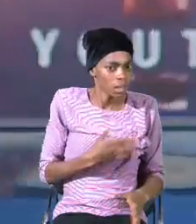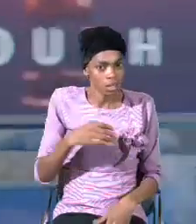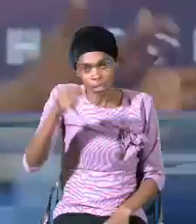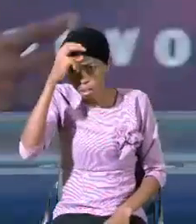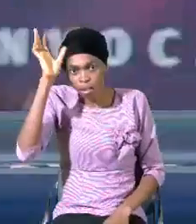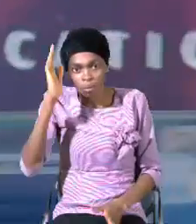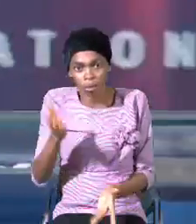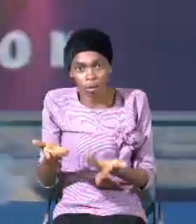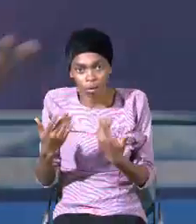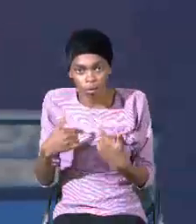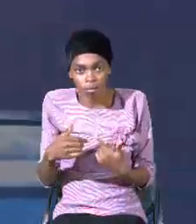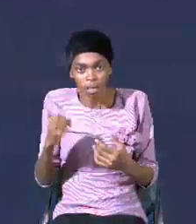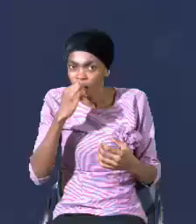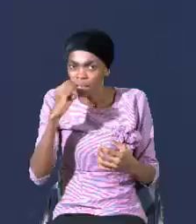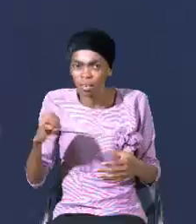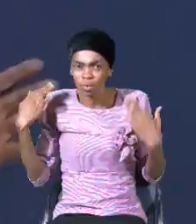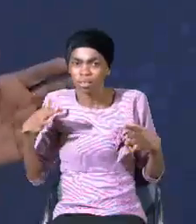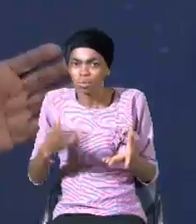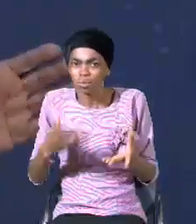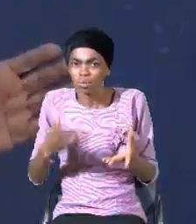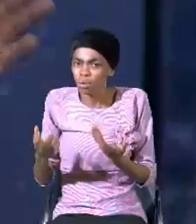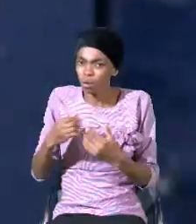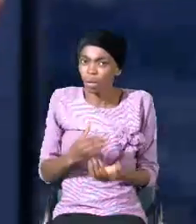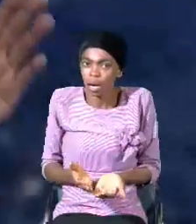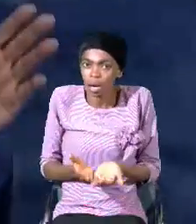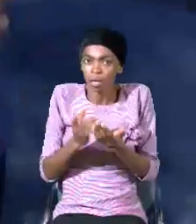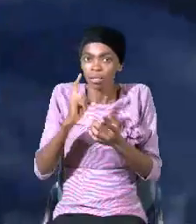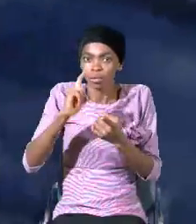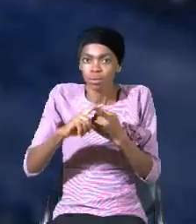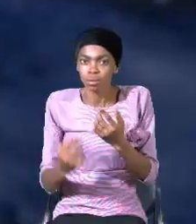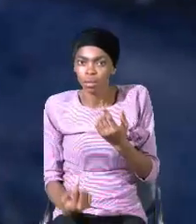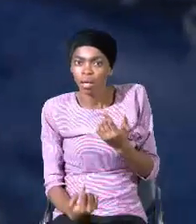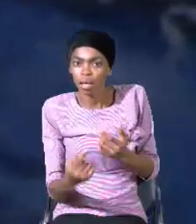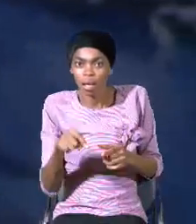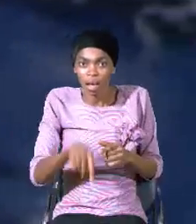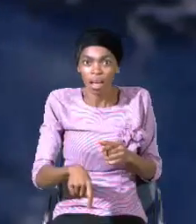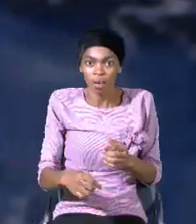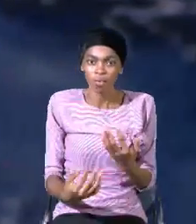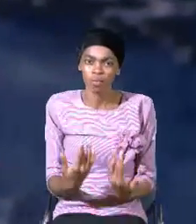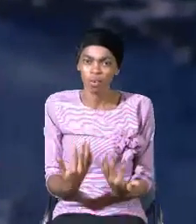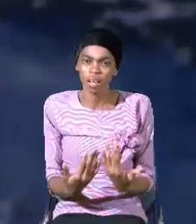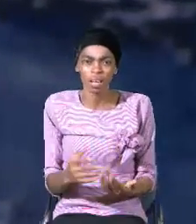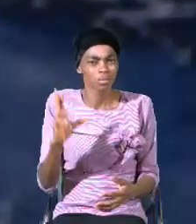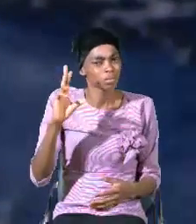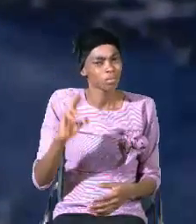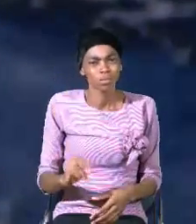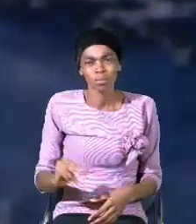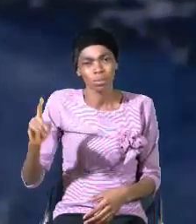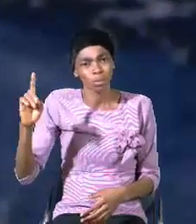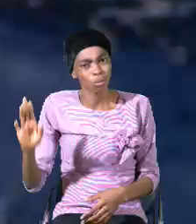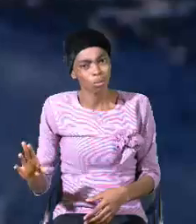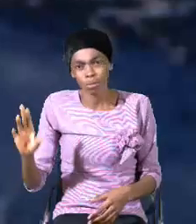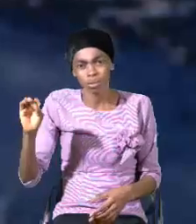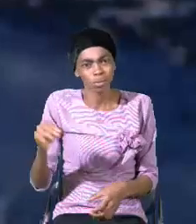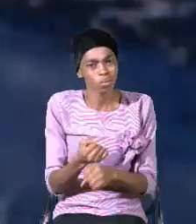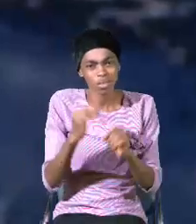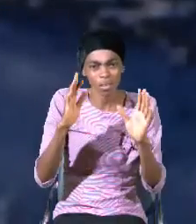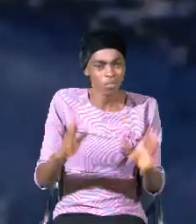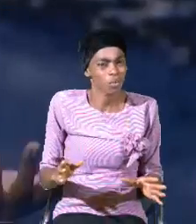come and carry you to the other side, and there is no one, no angel, no God, no savior, no redeemer